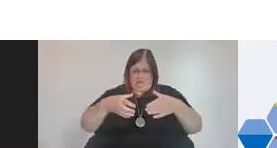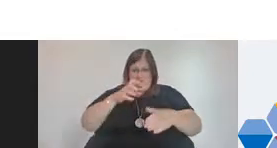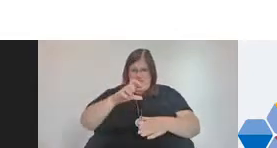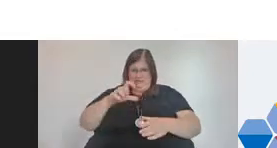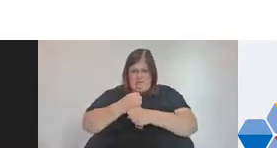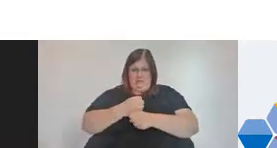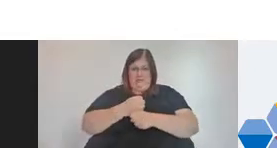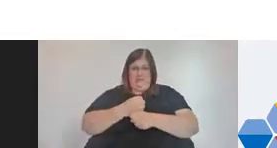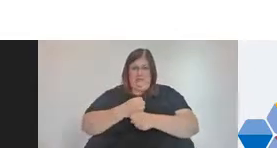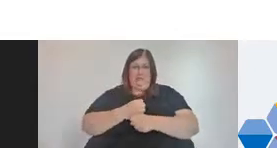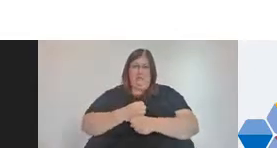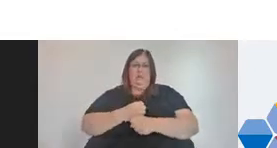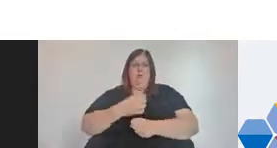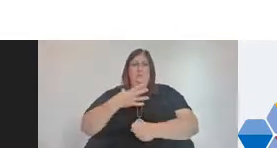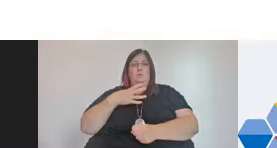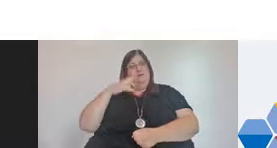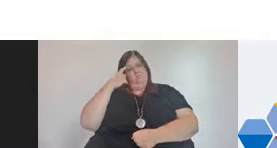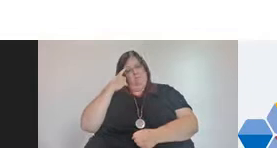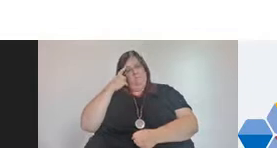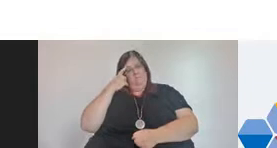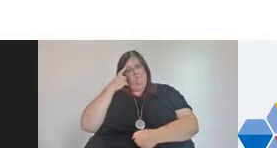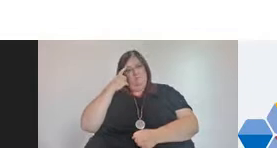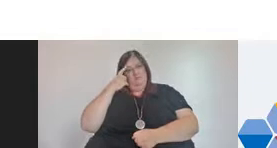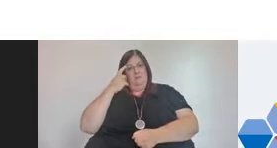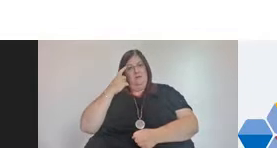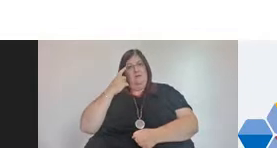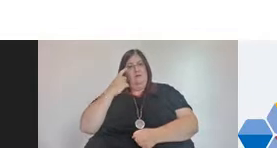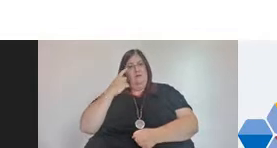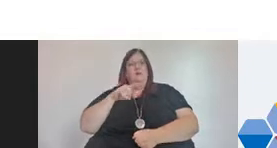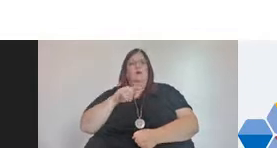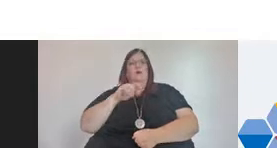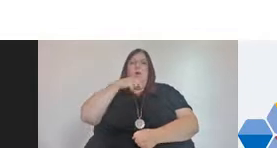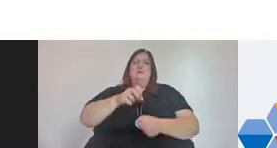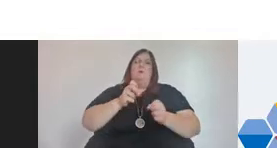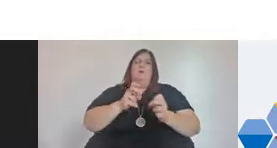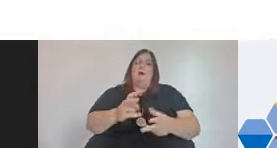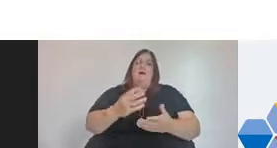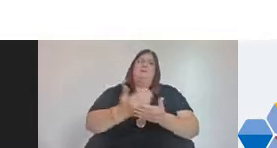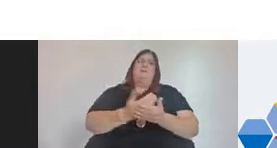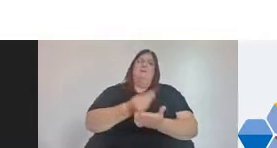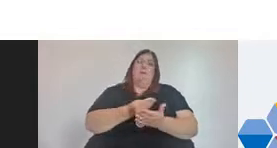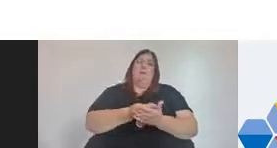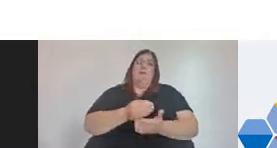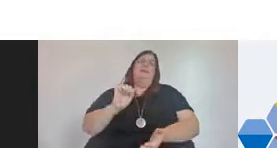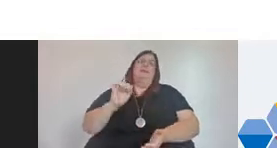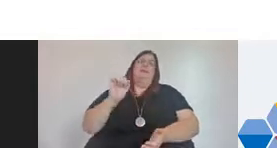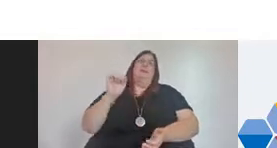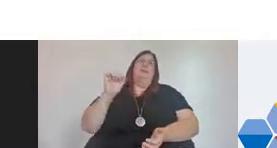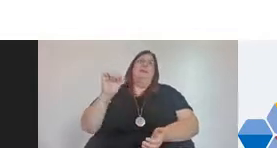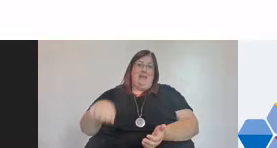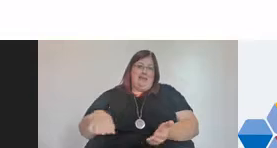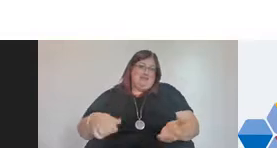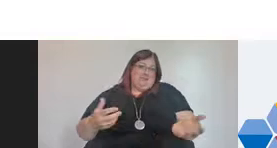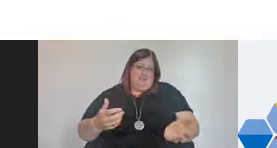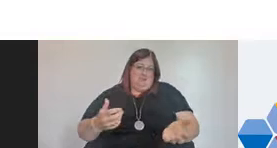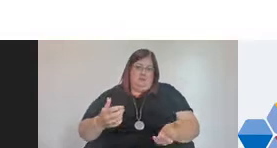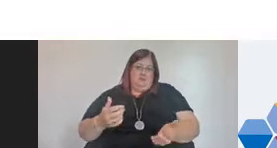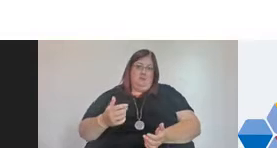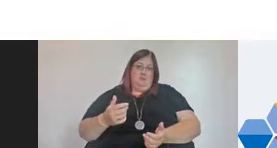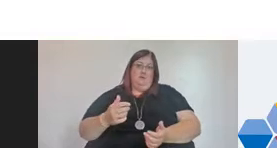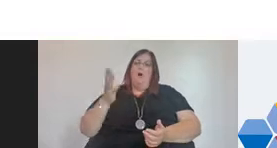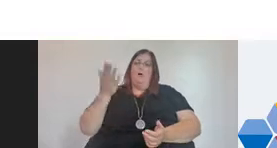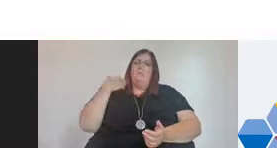this very simple question of, does this solution help save the system money? And in the past, as Marcus